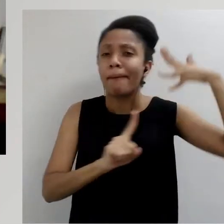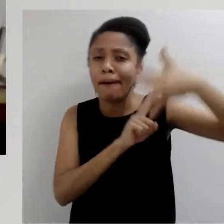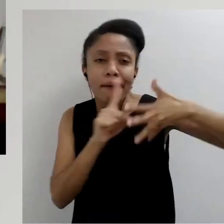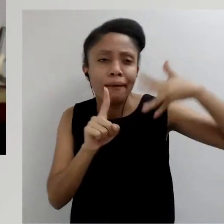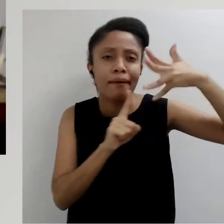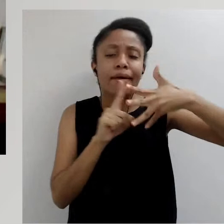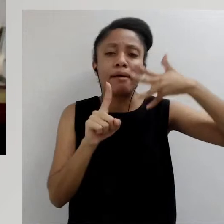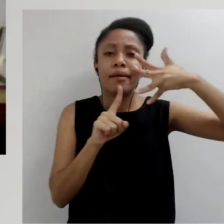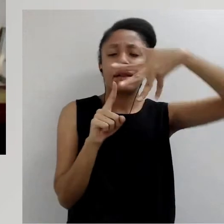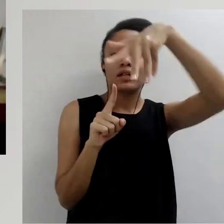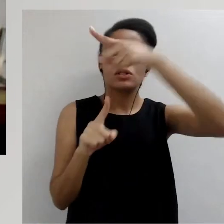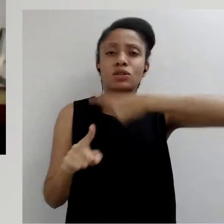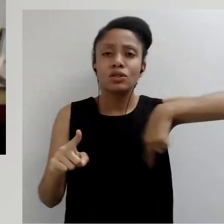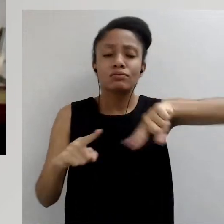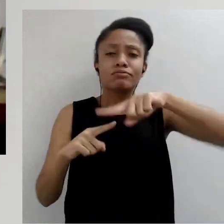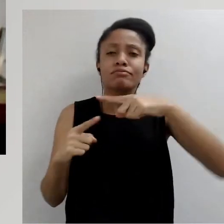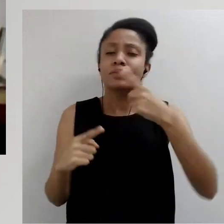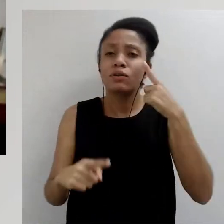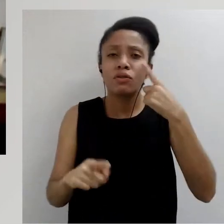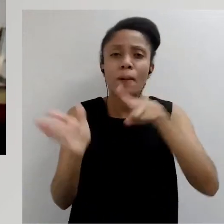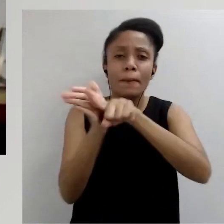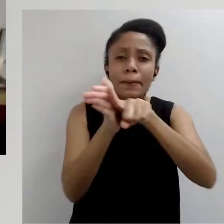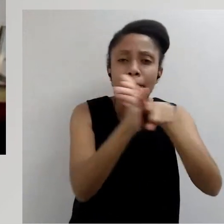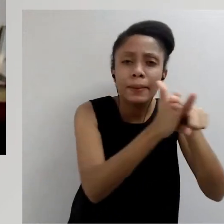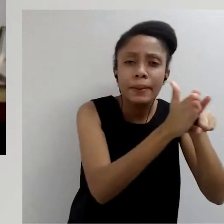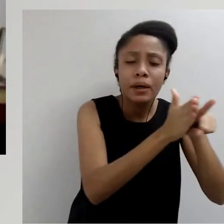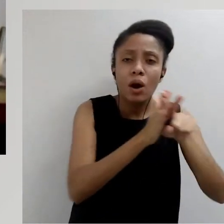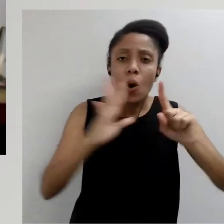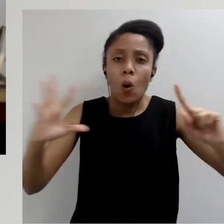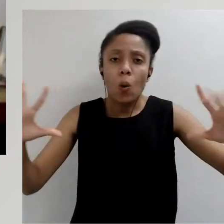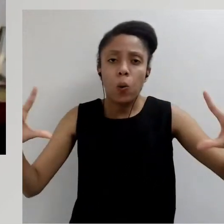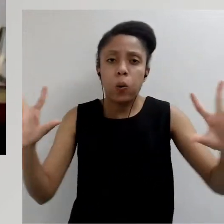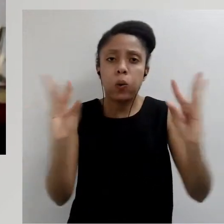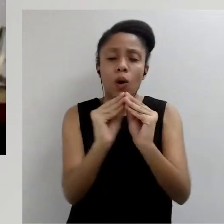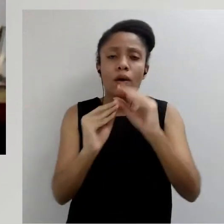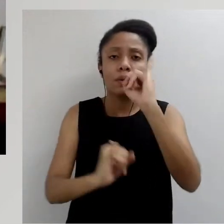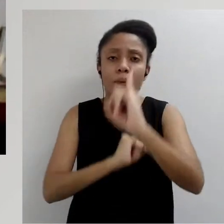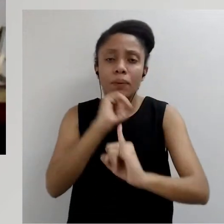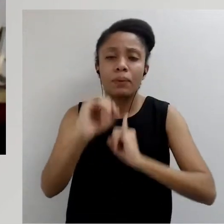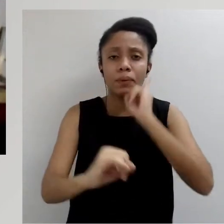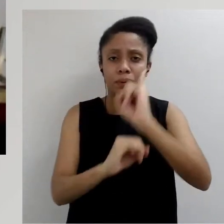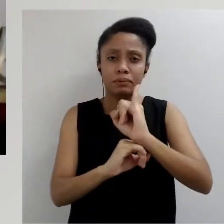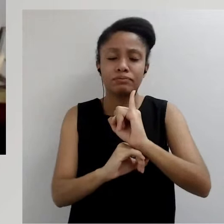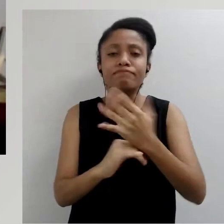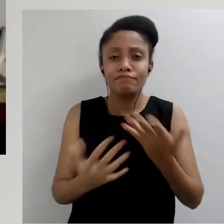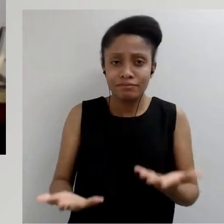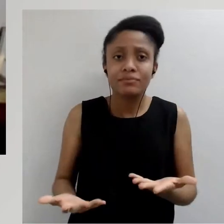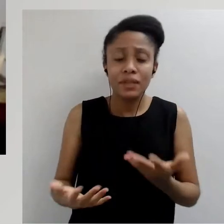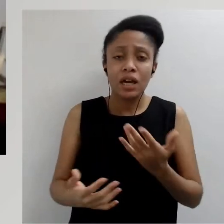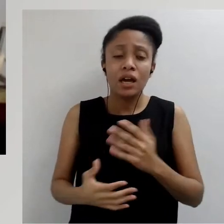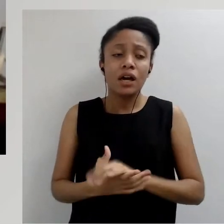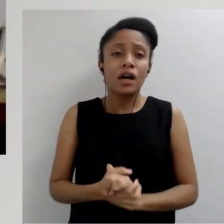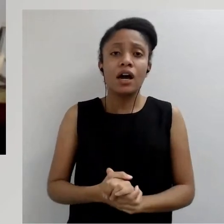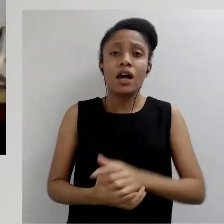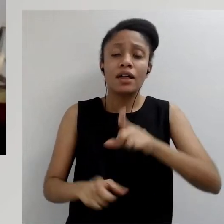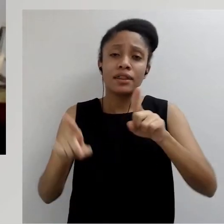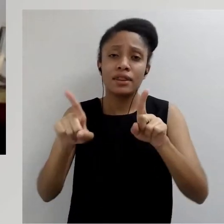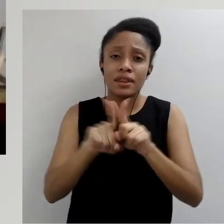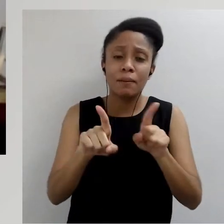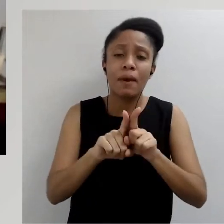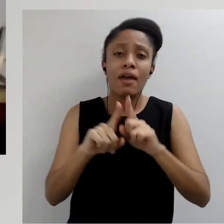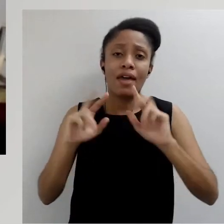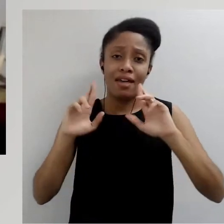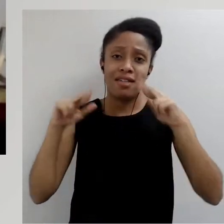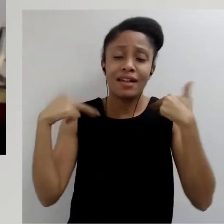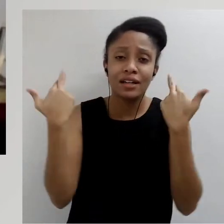of presentations, researches, everything we get together. And we always had